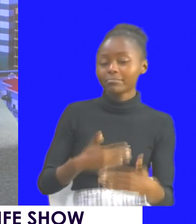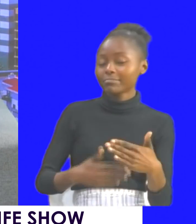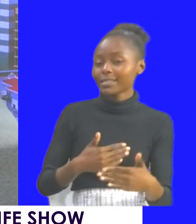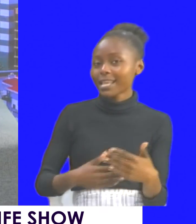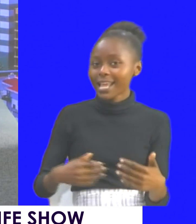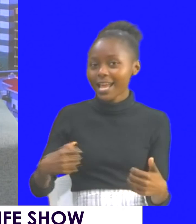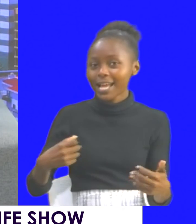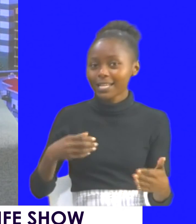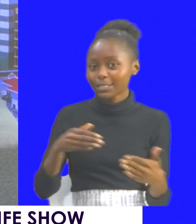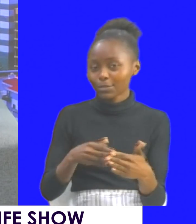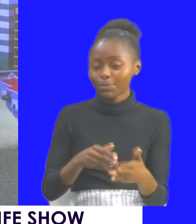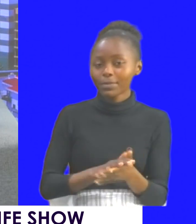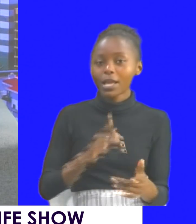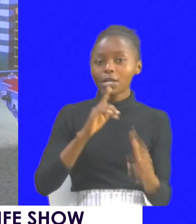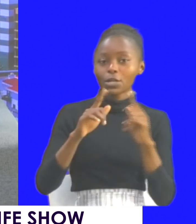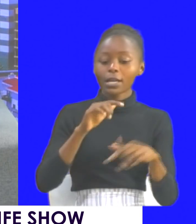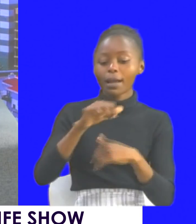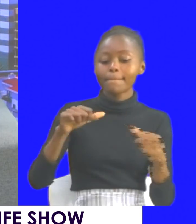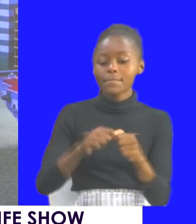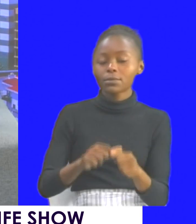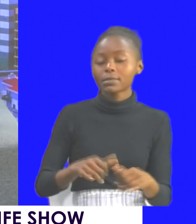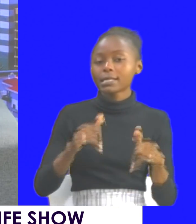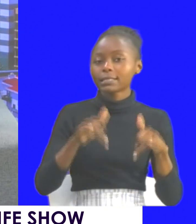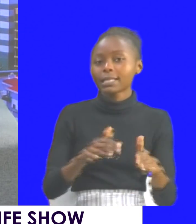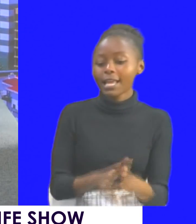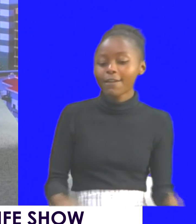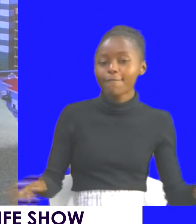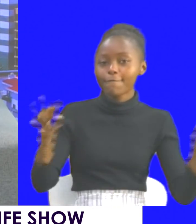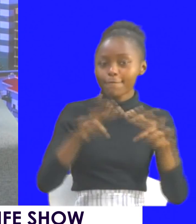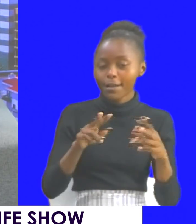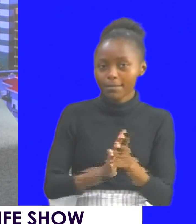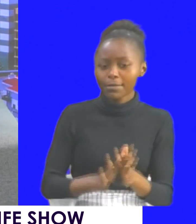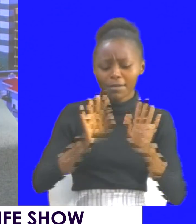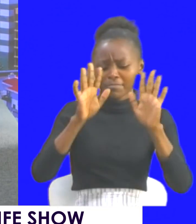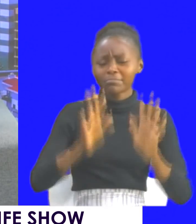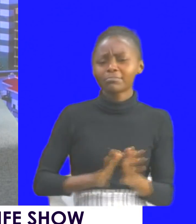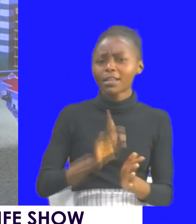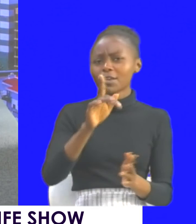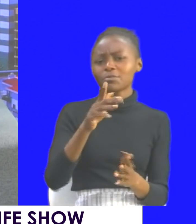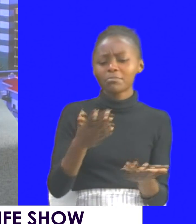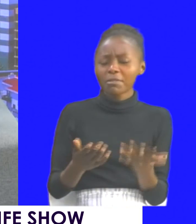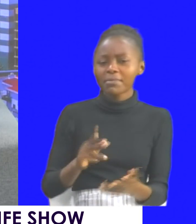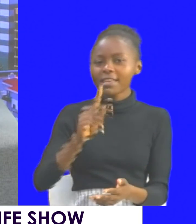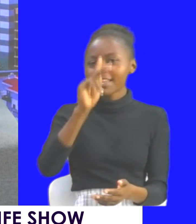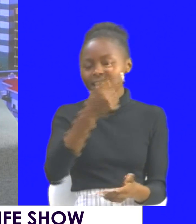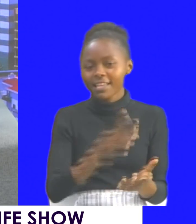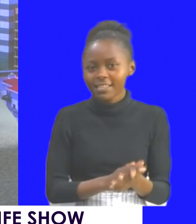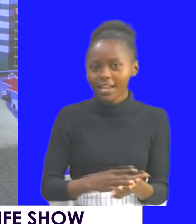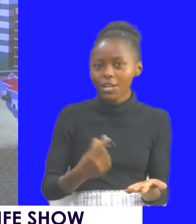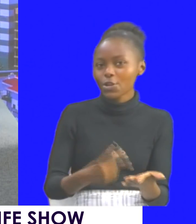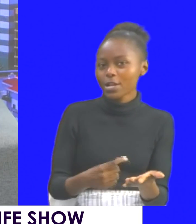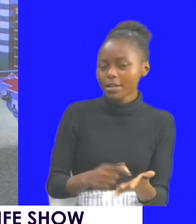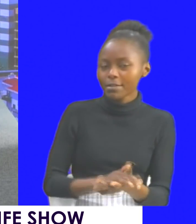staying relevant. It is important. You're a Kenyan or a Ugandan or someone out there watching from a